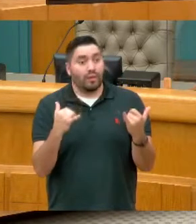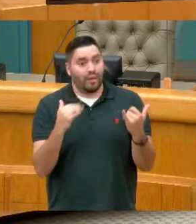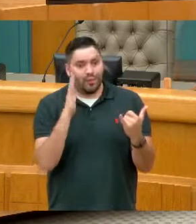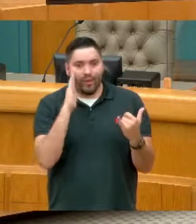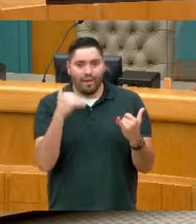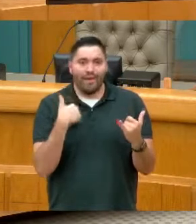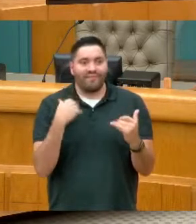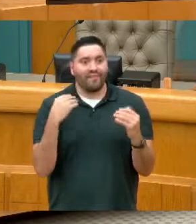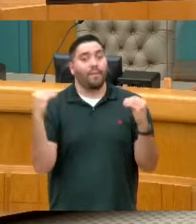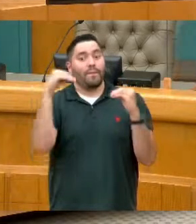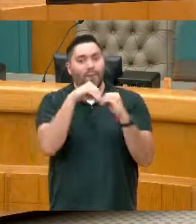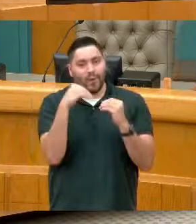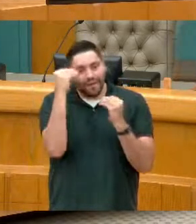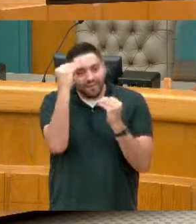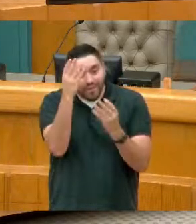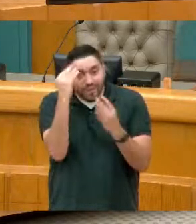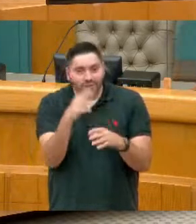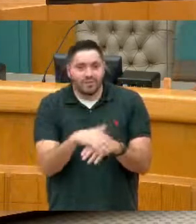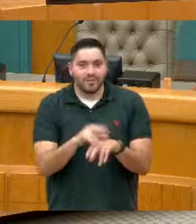on